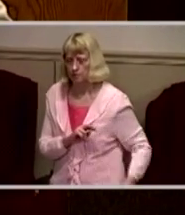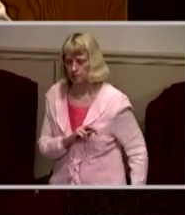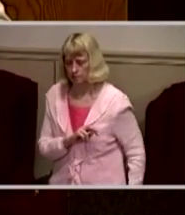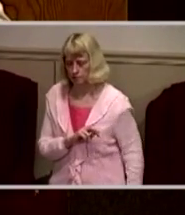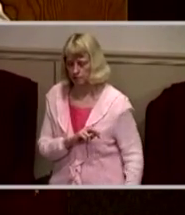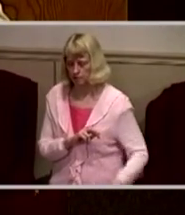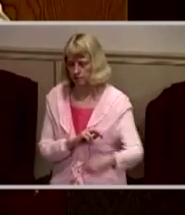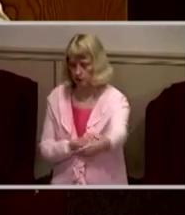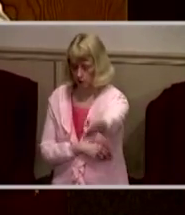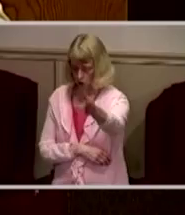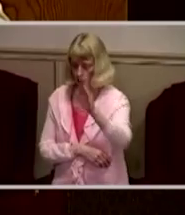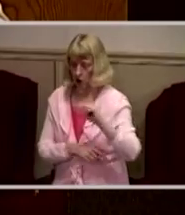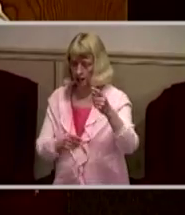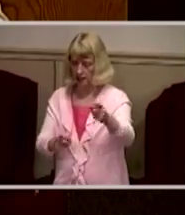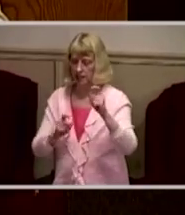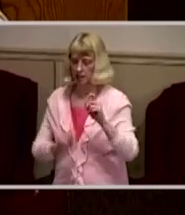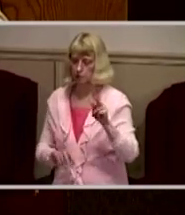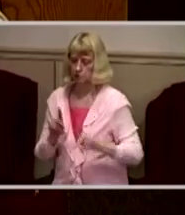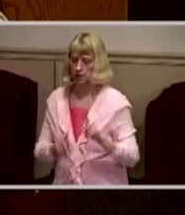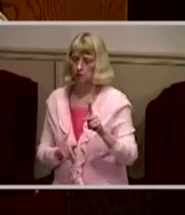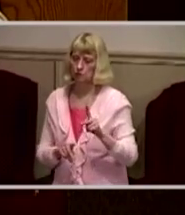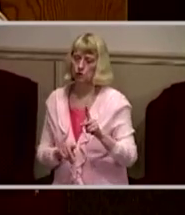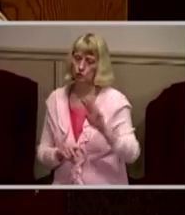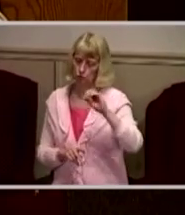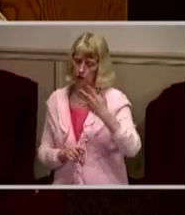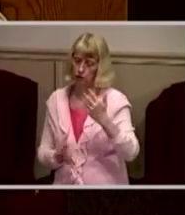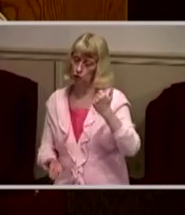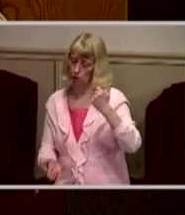Spurgeon says, "God gives men grace to repent.